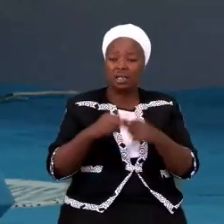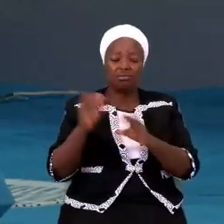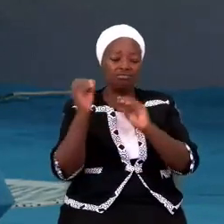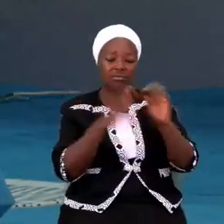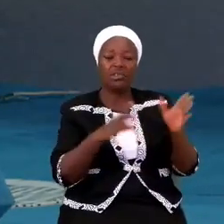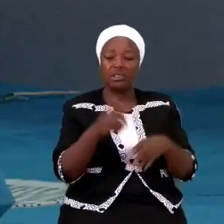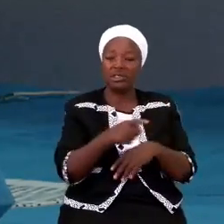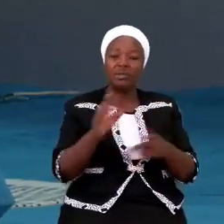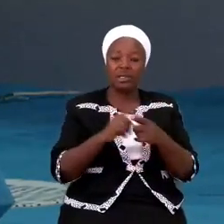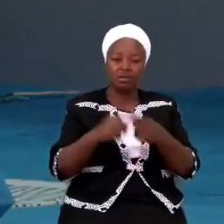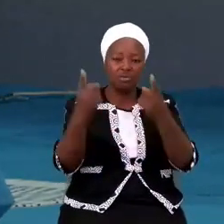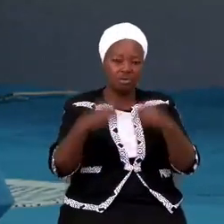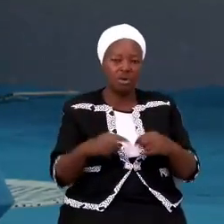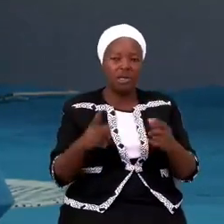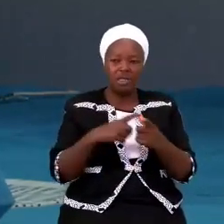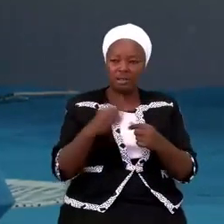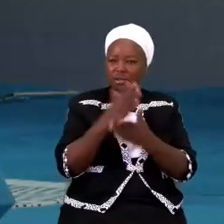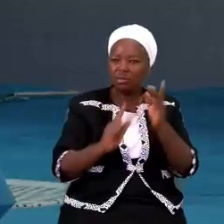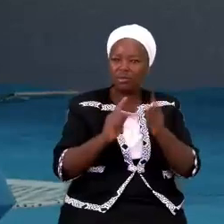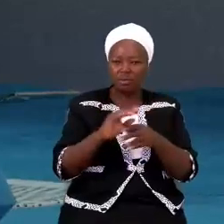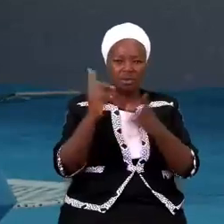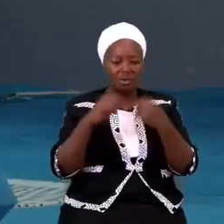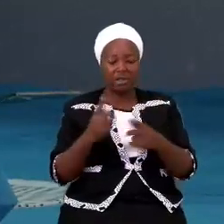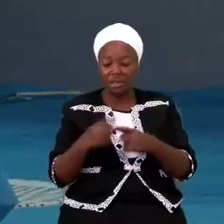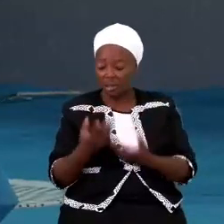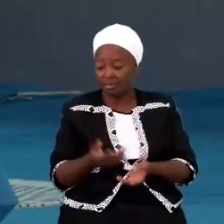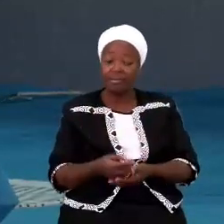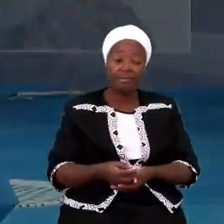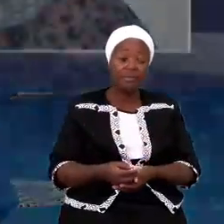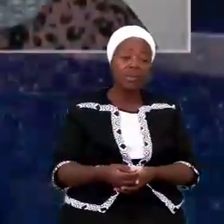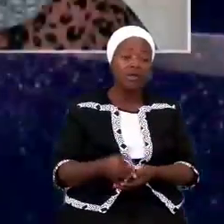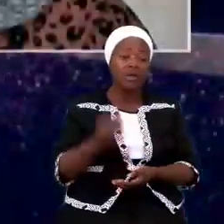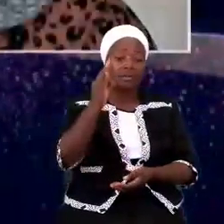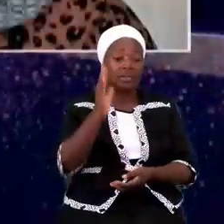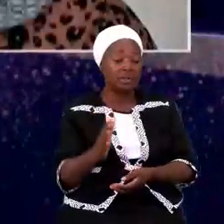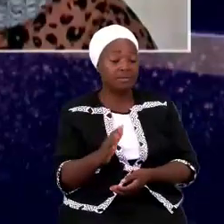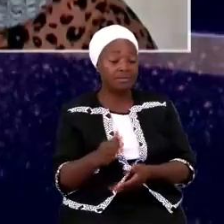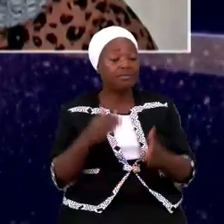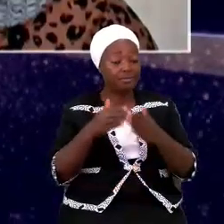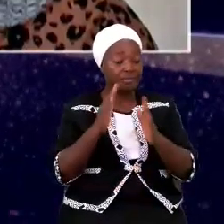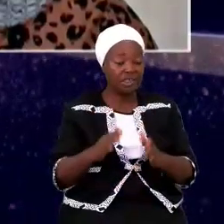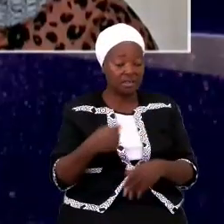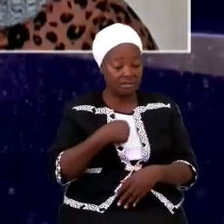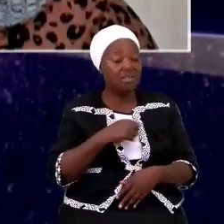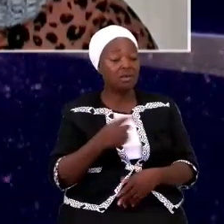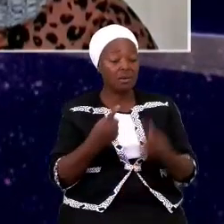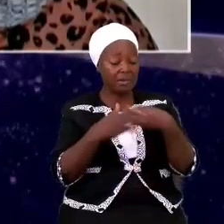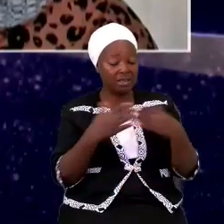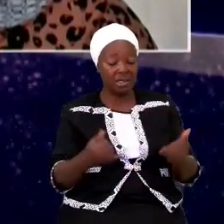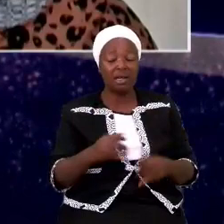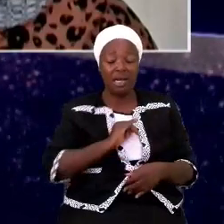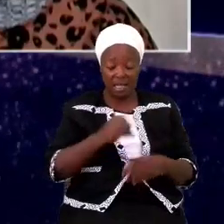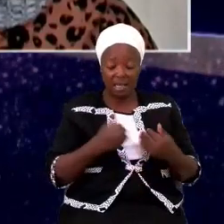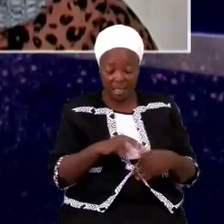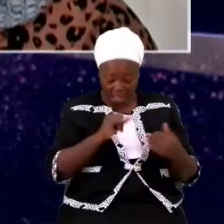overseer, I'm back. I was a pastor of a district before. I was a worker. I was singing before. Now